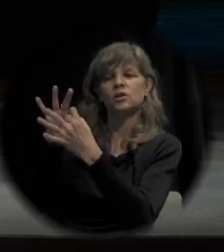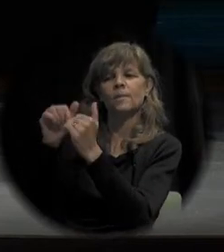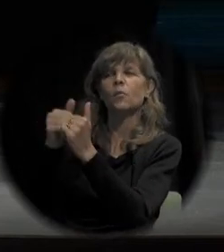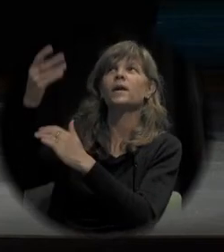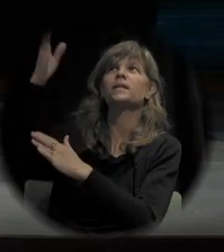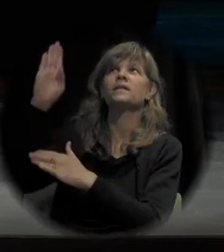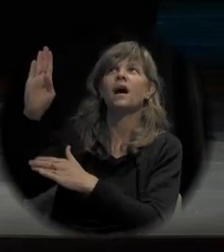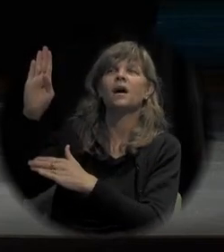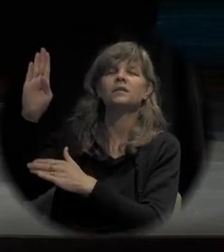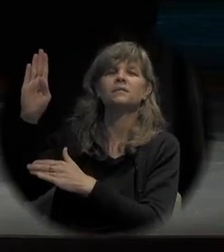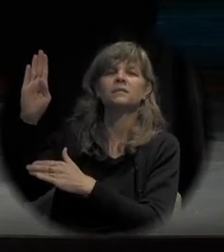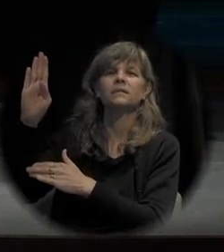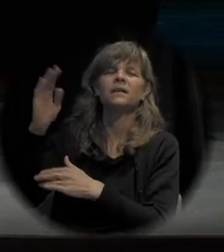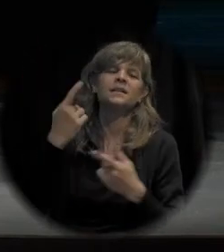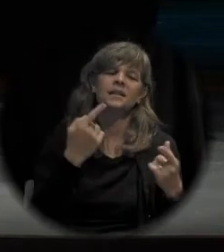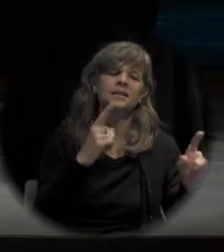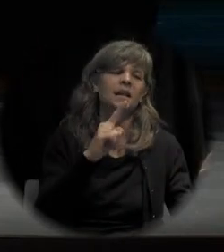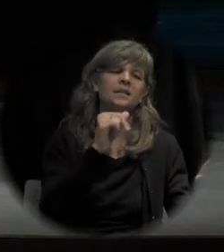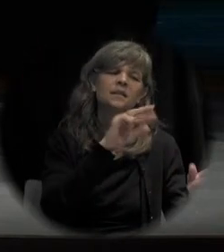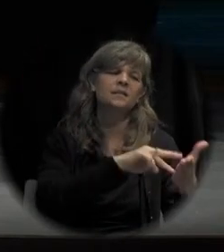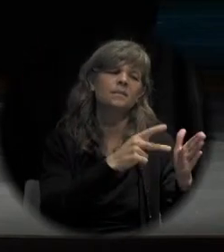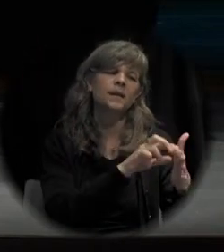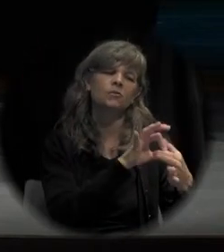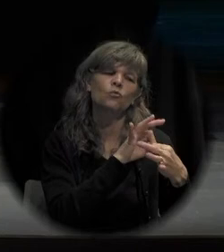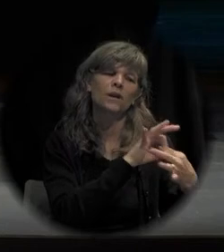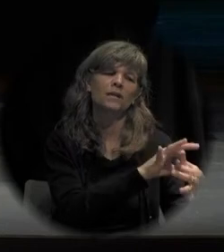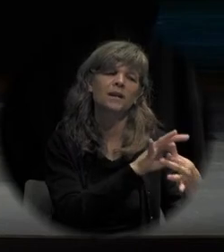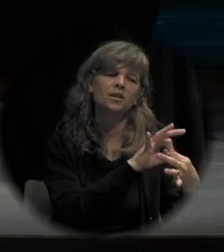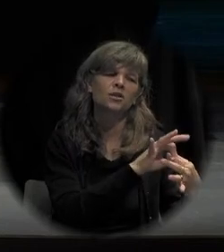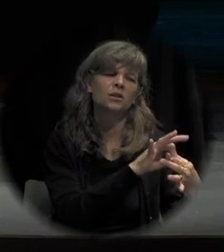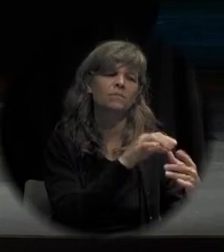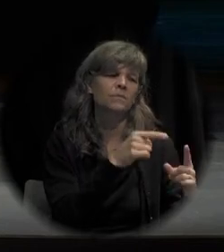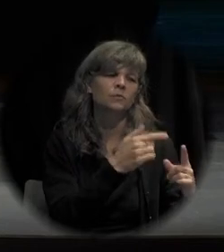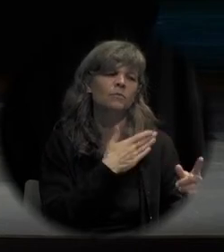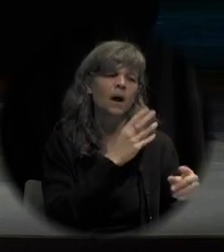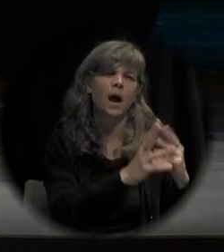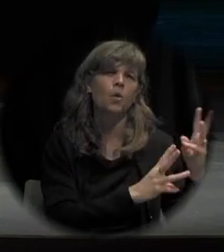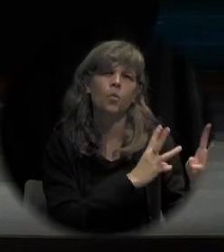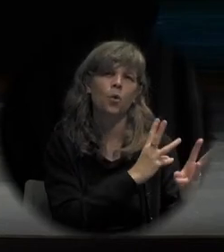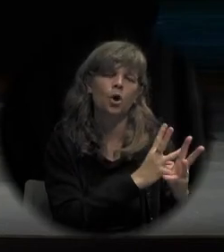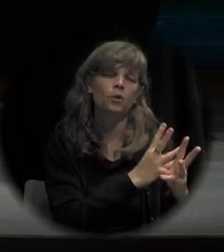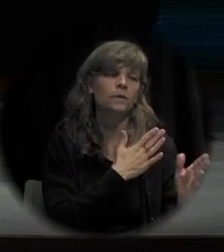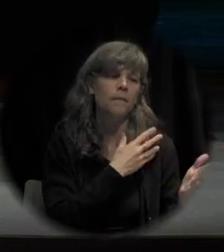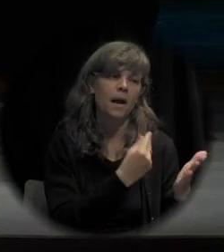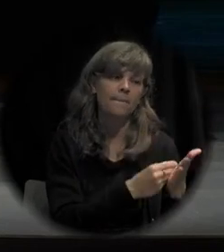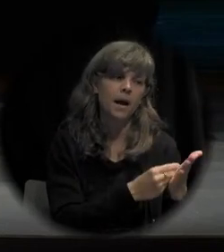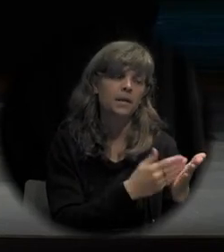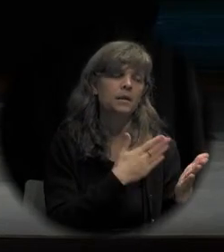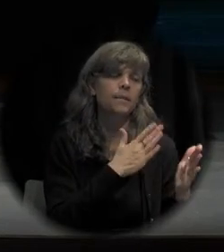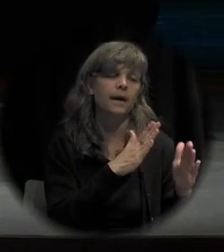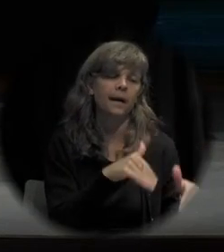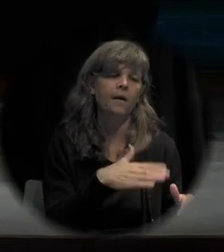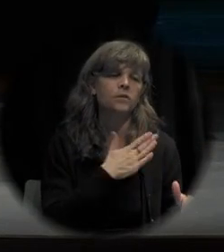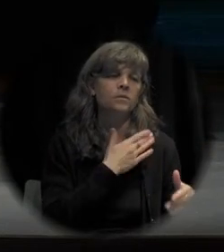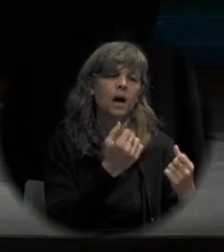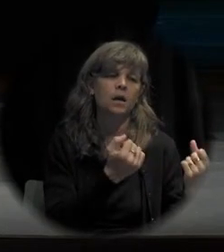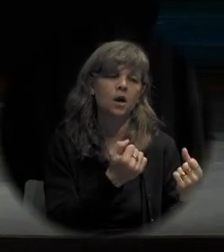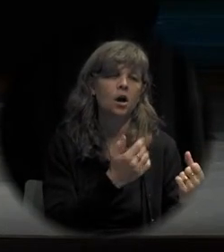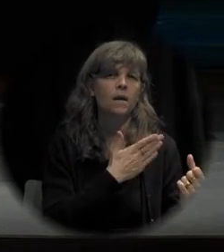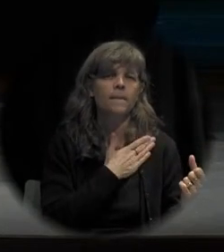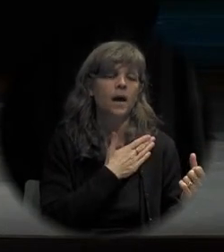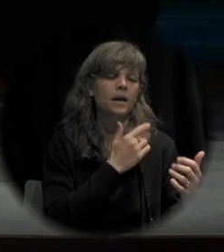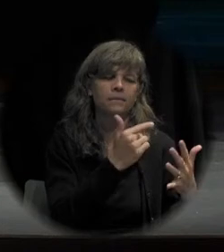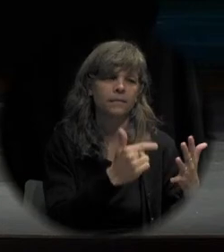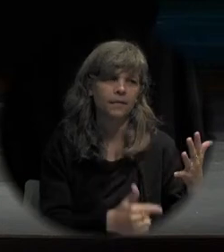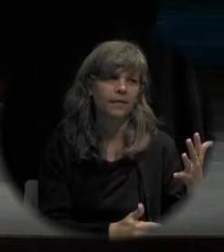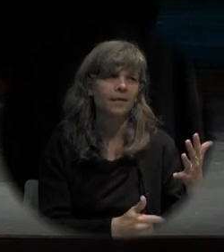come just merely in relationship to my world. And I have to be recognizing that, but that really